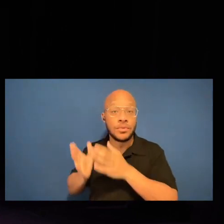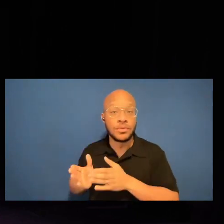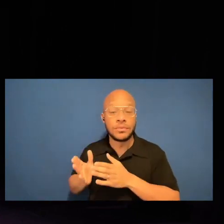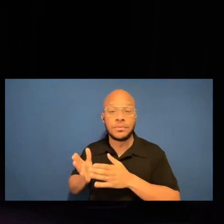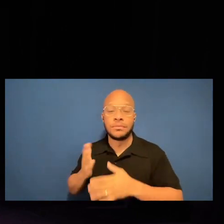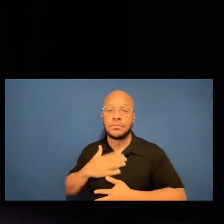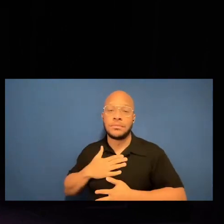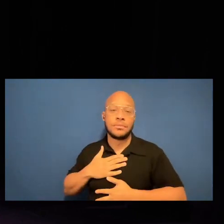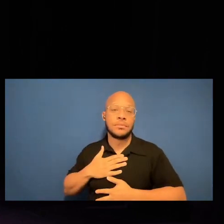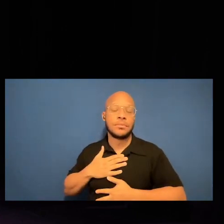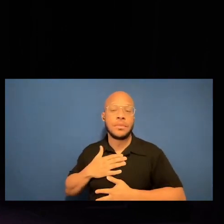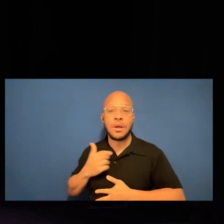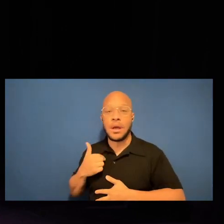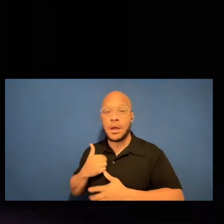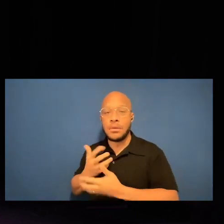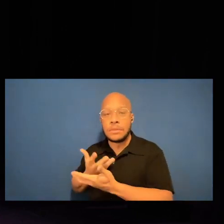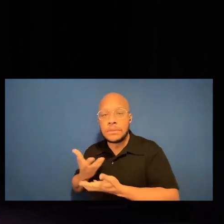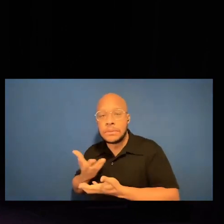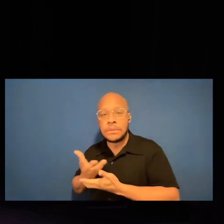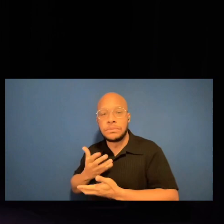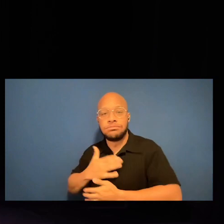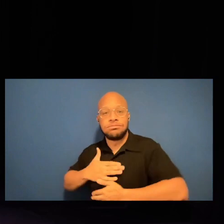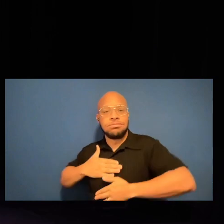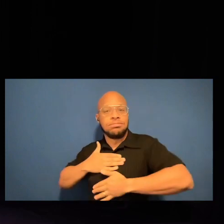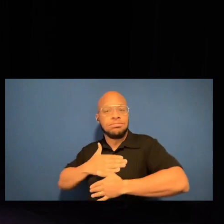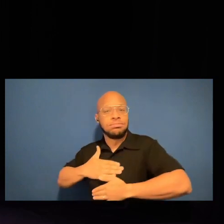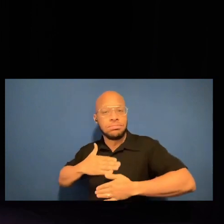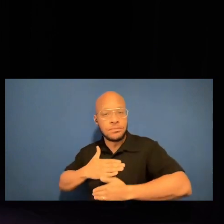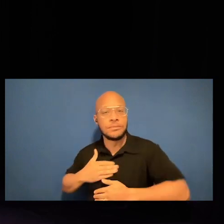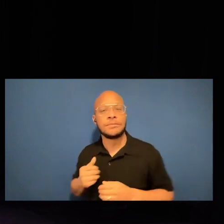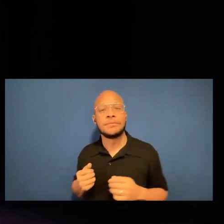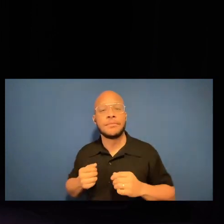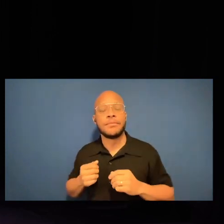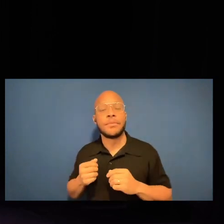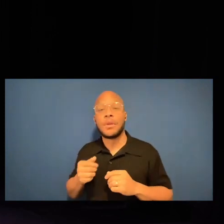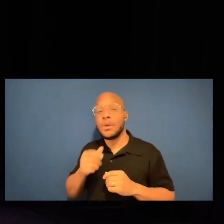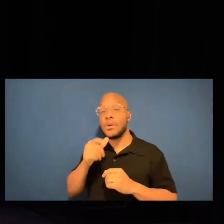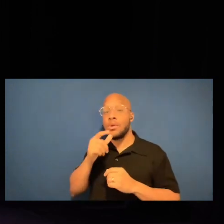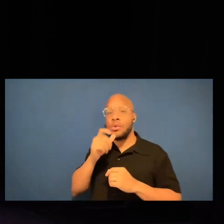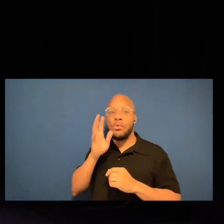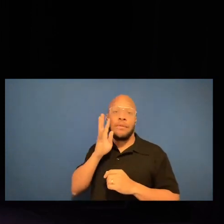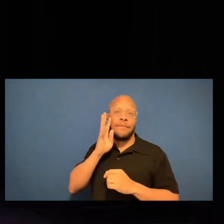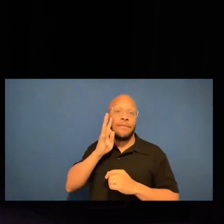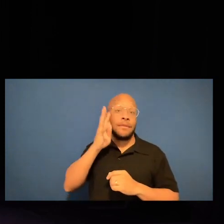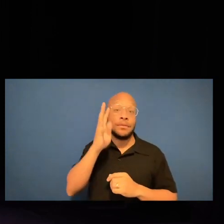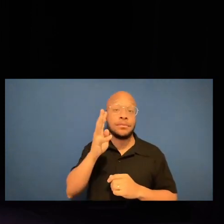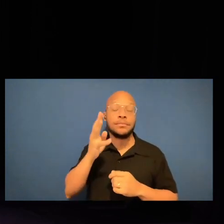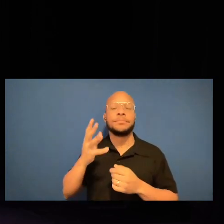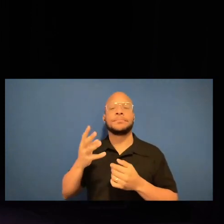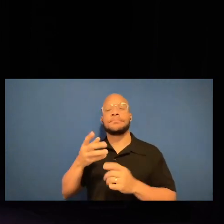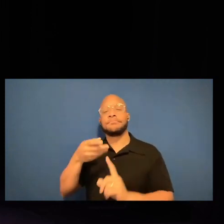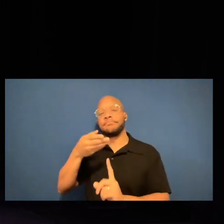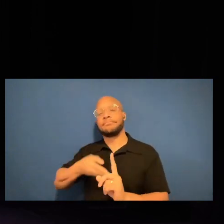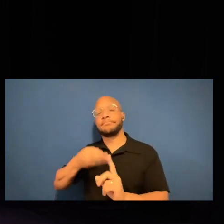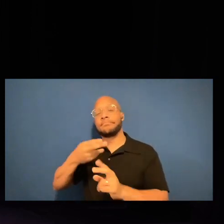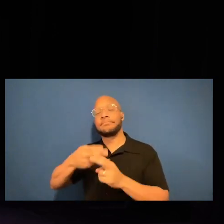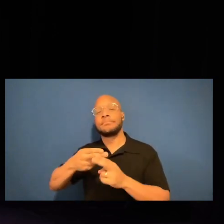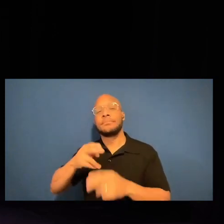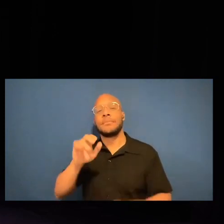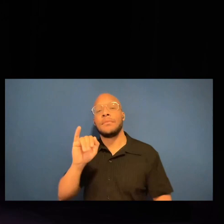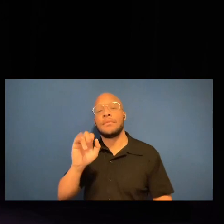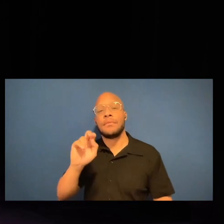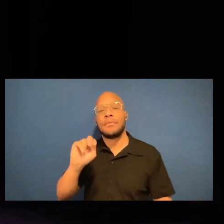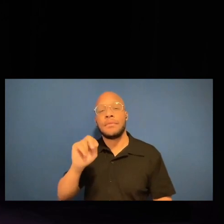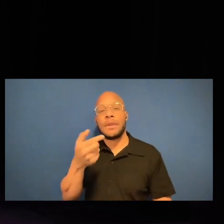person who invented or does this is Inge Ceustermans, and she will talk to you about the Atelier now. Please